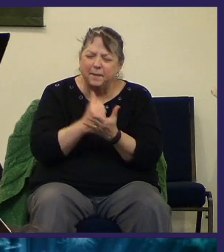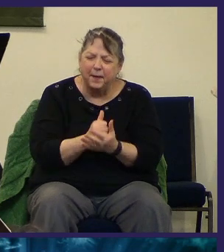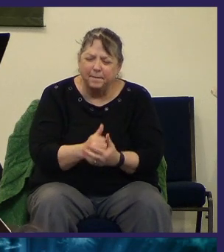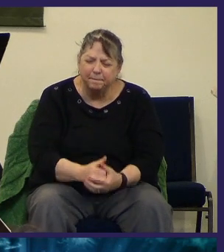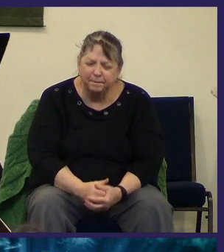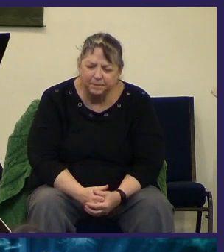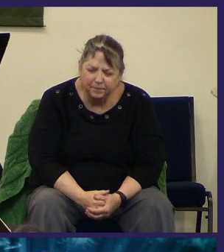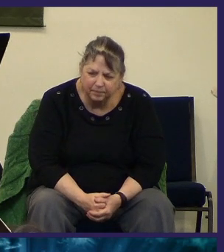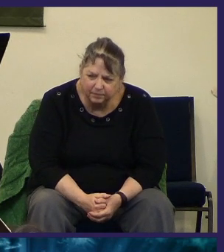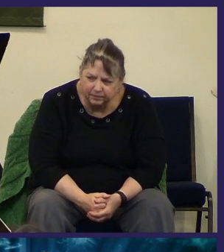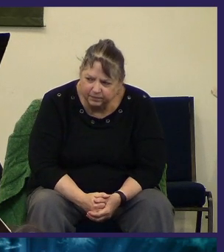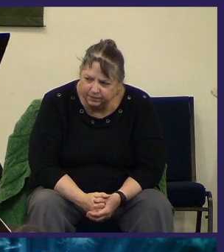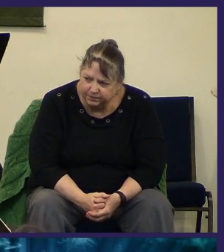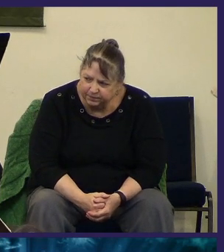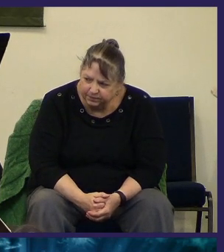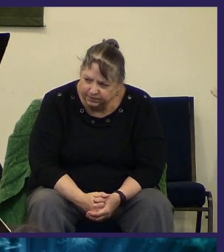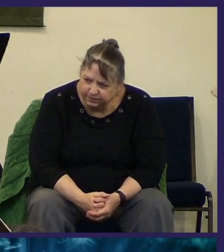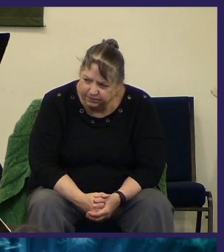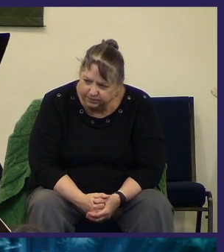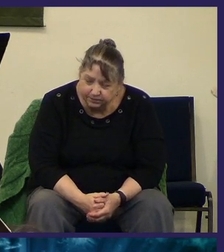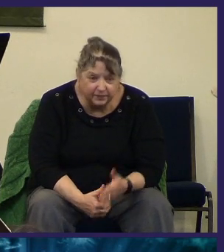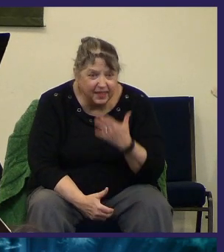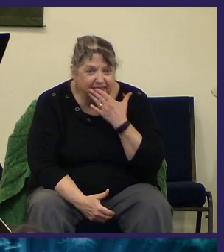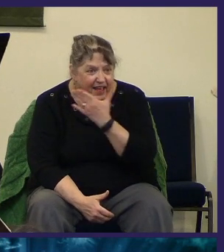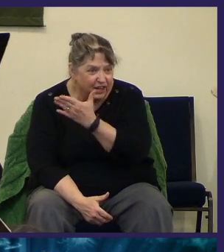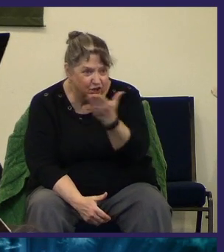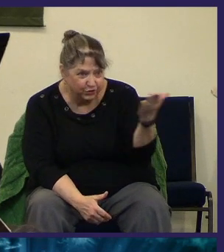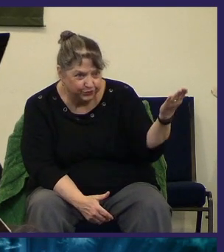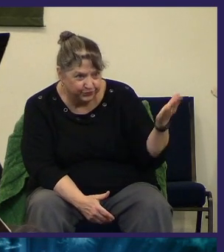this amen thank you